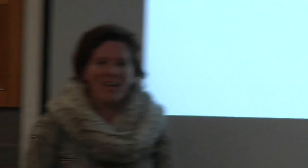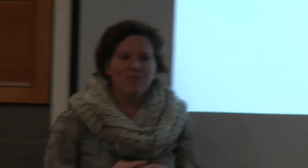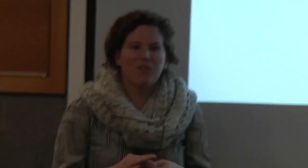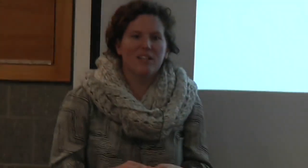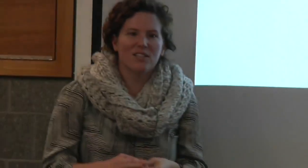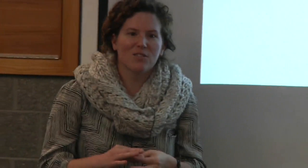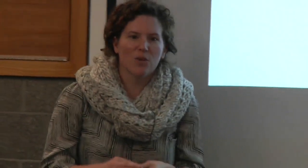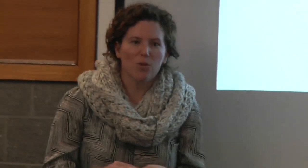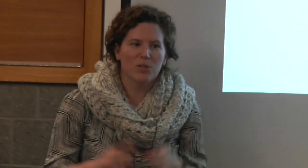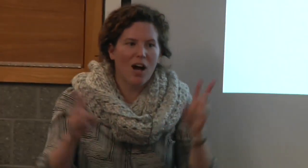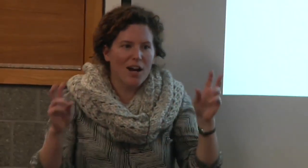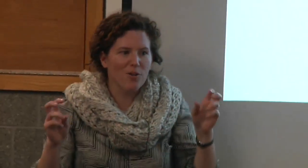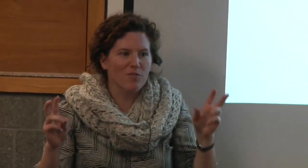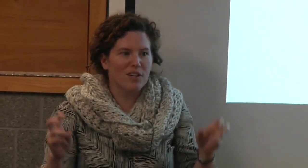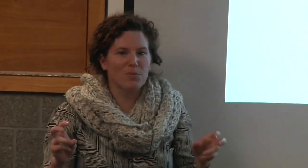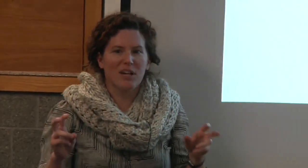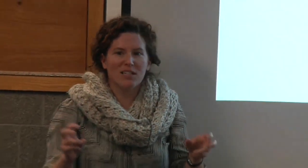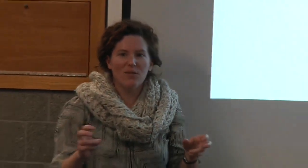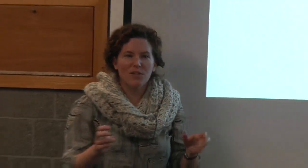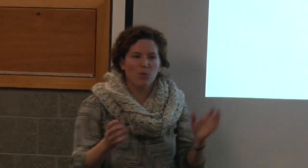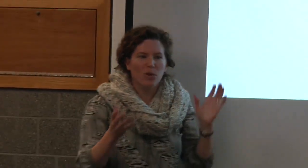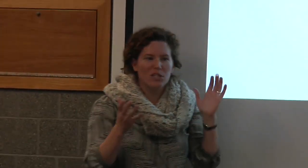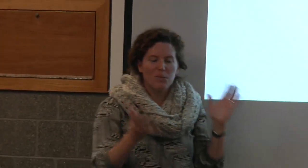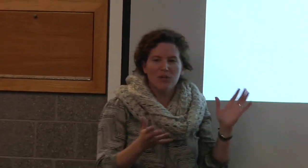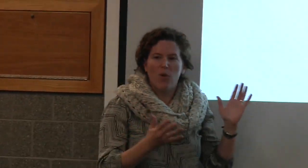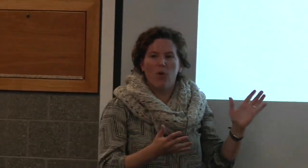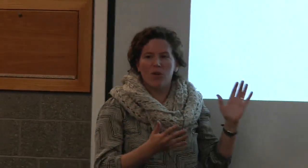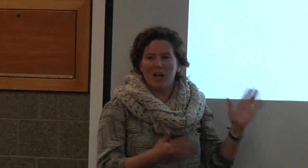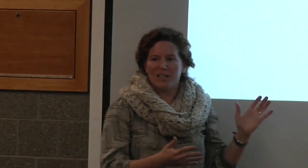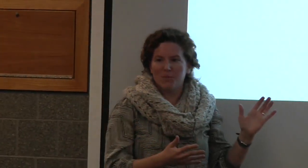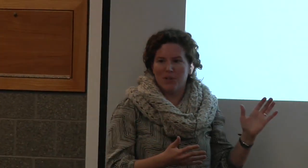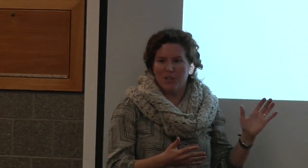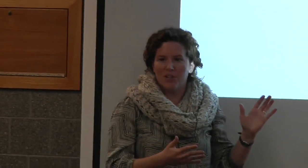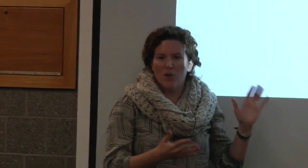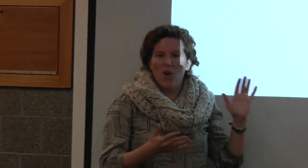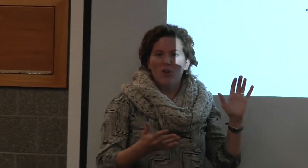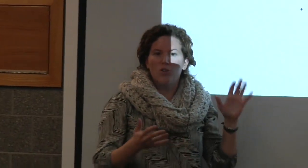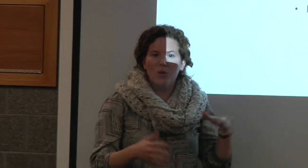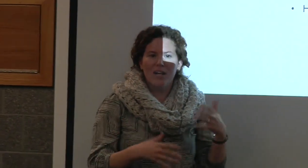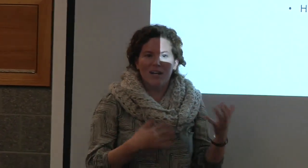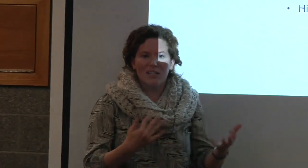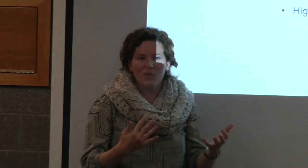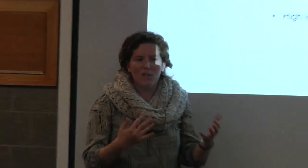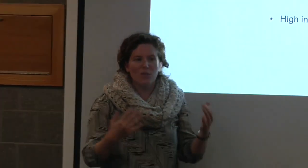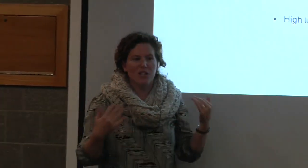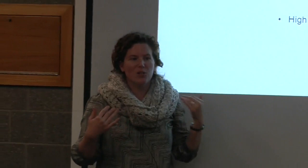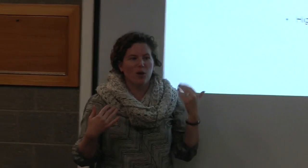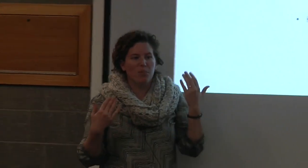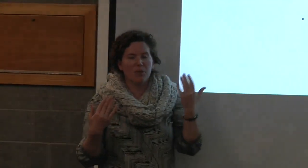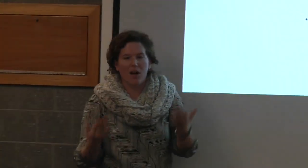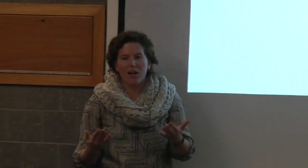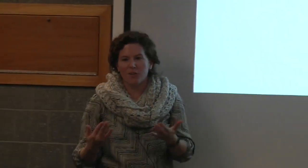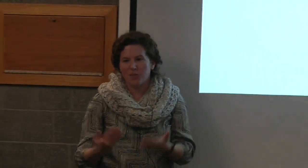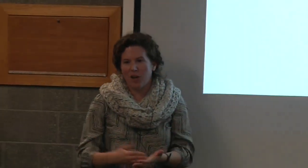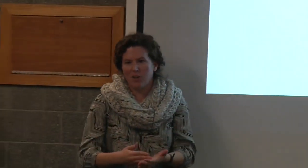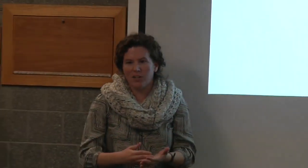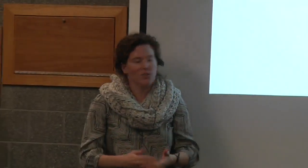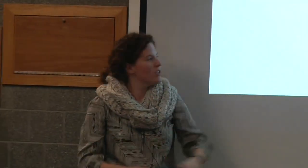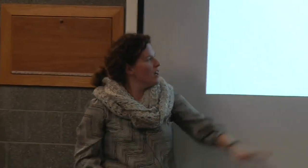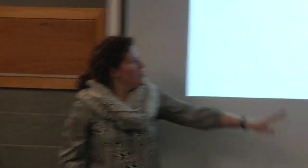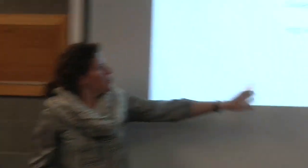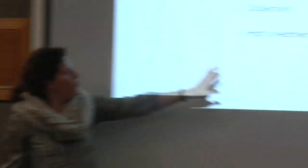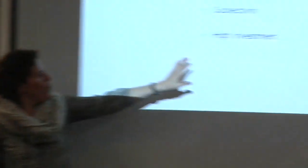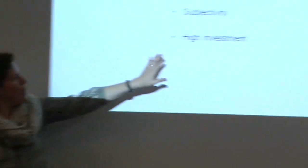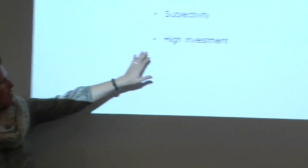can I invest in those higher investment activities where we're going to spend a whole class period doing an activity where they get to apply their